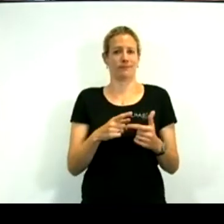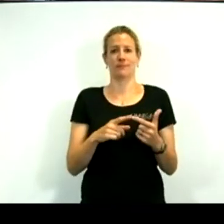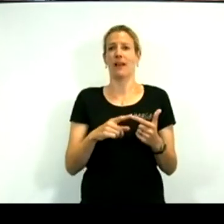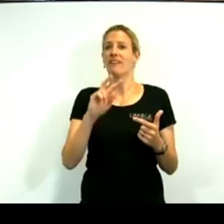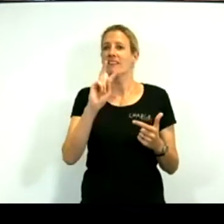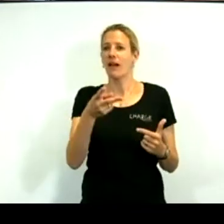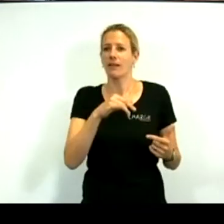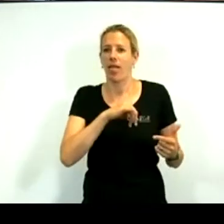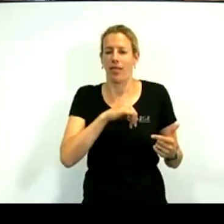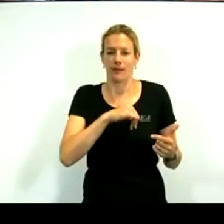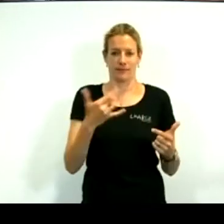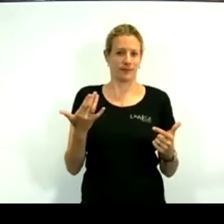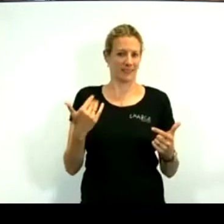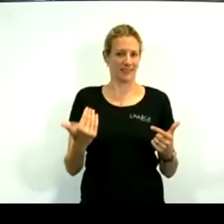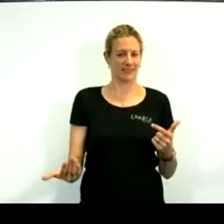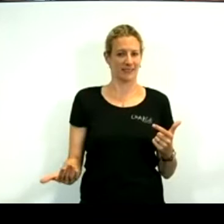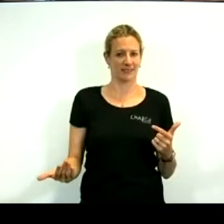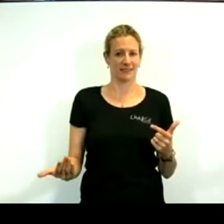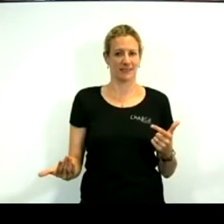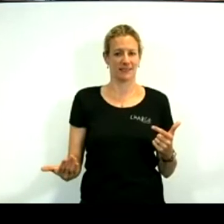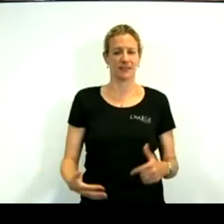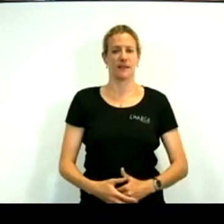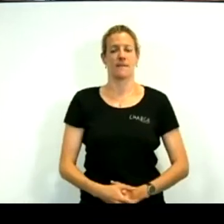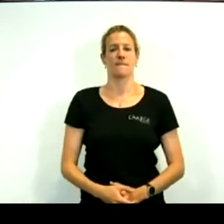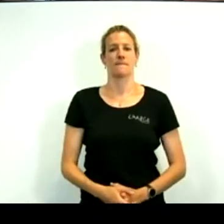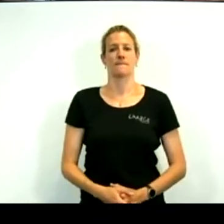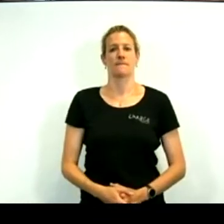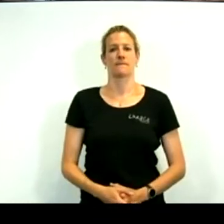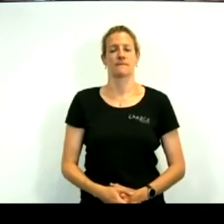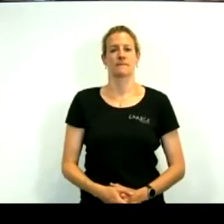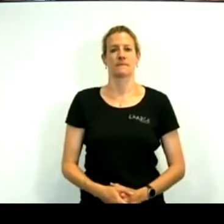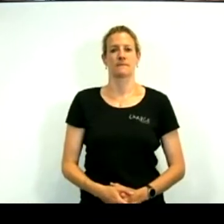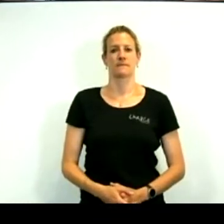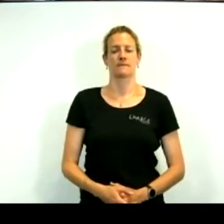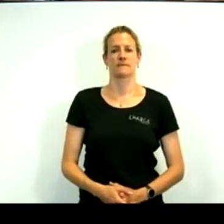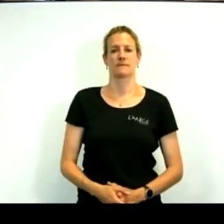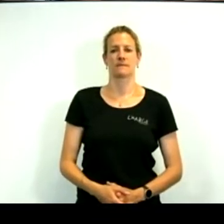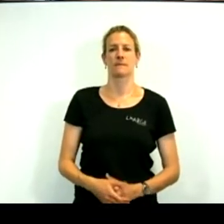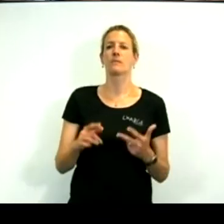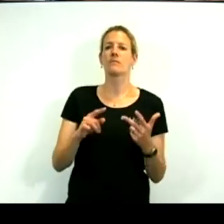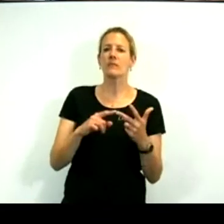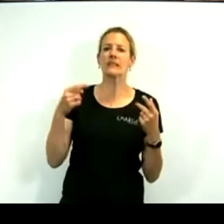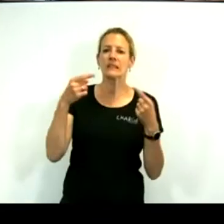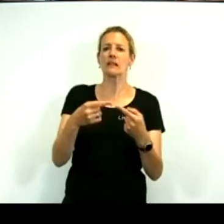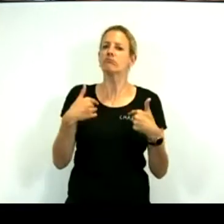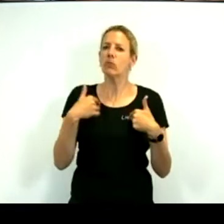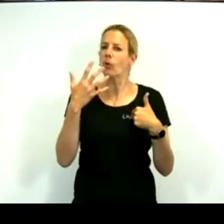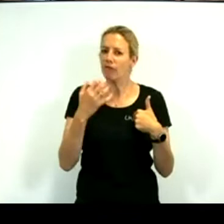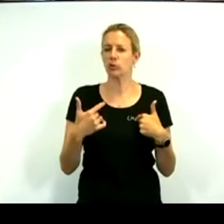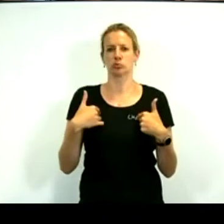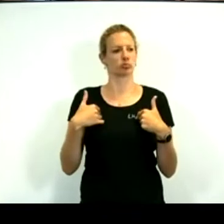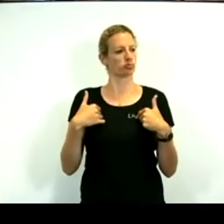to feel that you're functioning effectively, wanting to feel good about yourself. And that's a reminder for